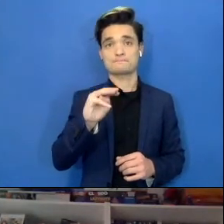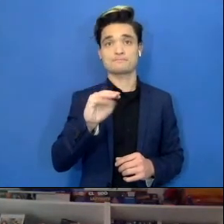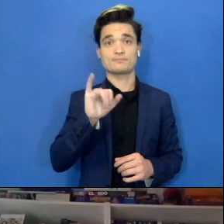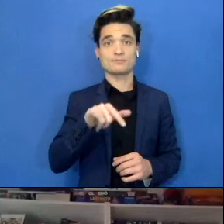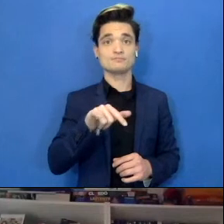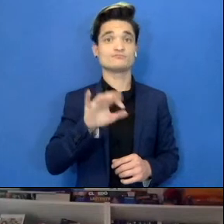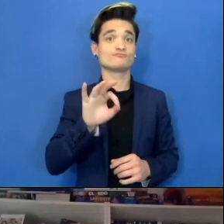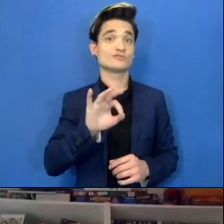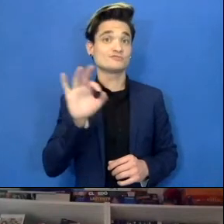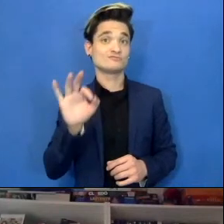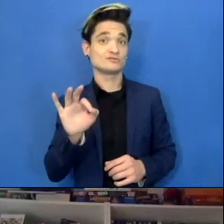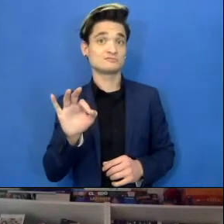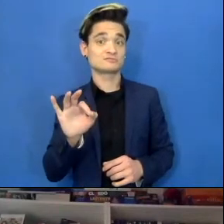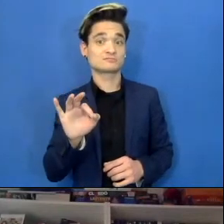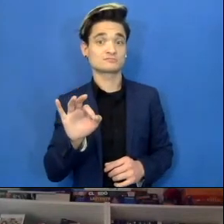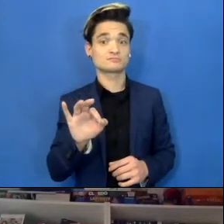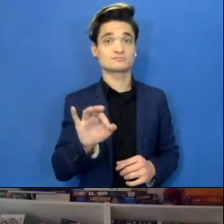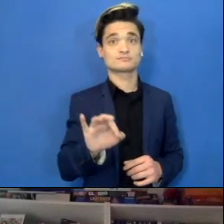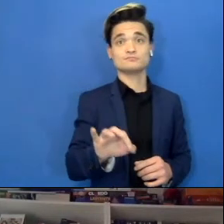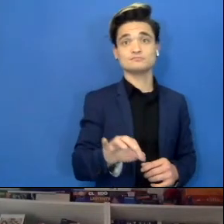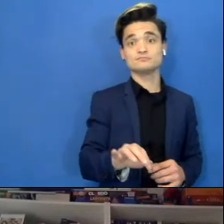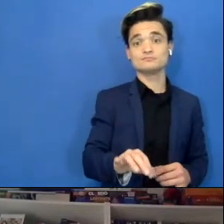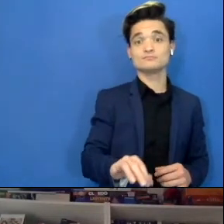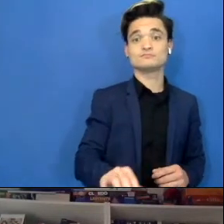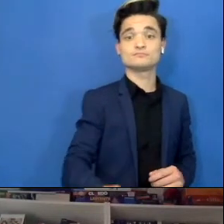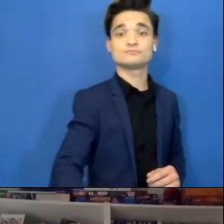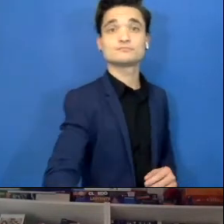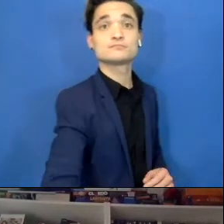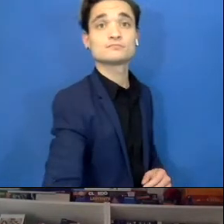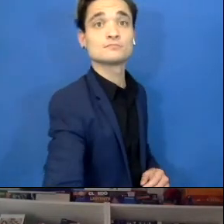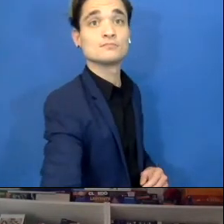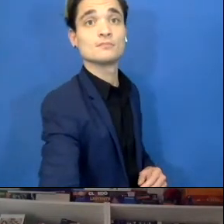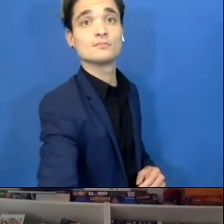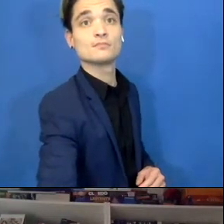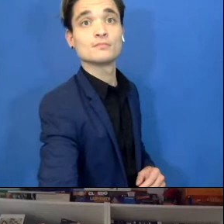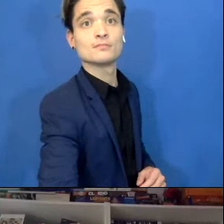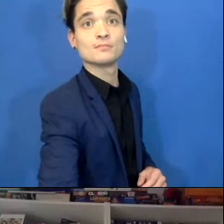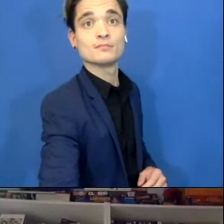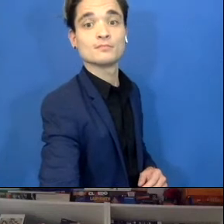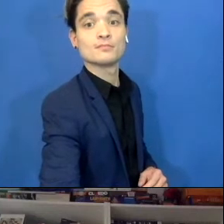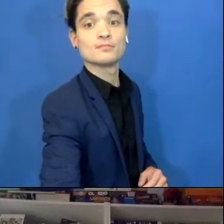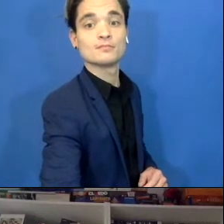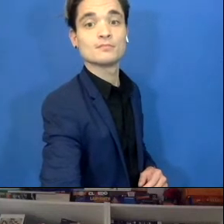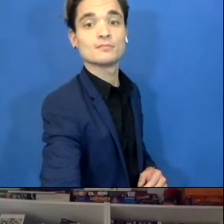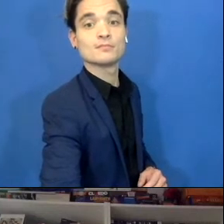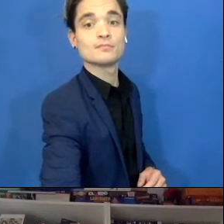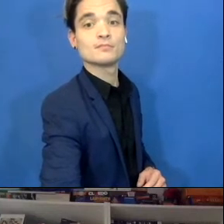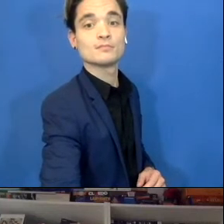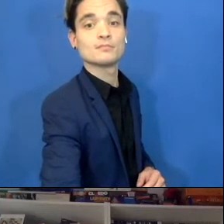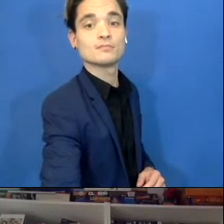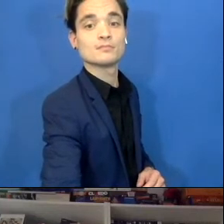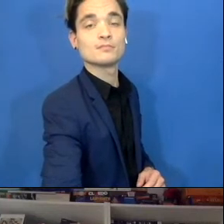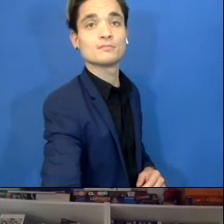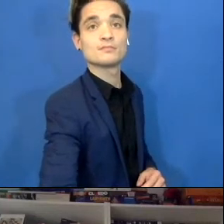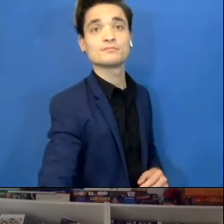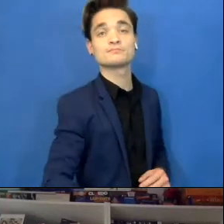what it means is that consent has to be freely given. Okay, I'm just going to run through them and then I'll go through them one by one again. So consent has to be